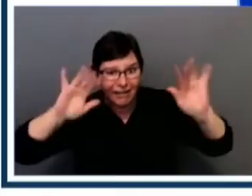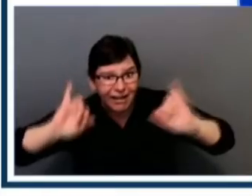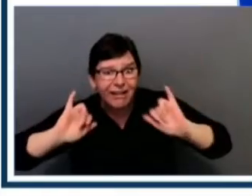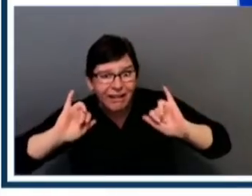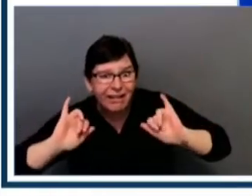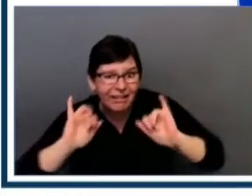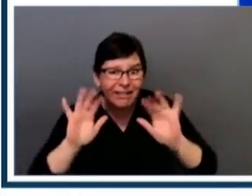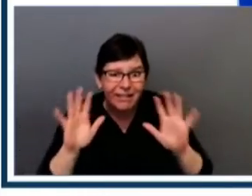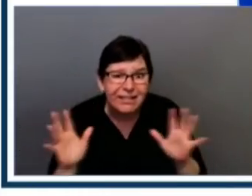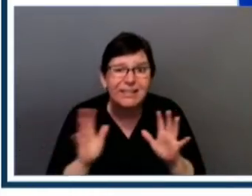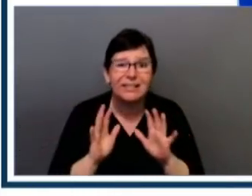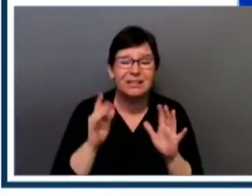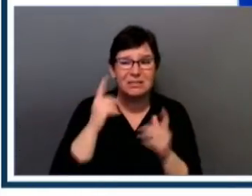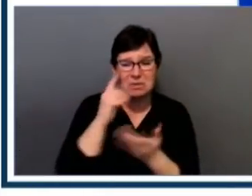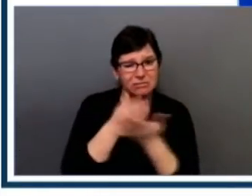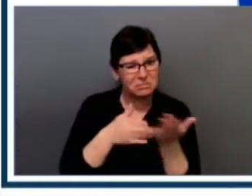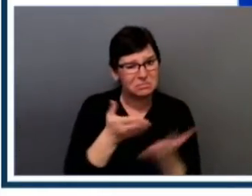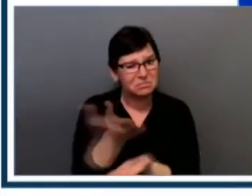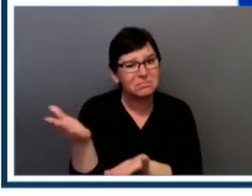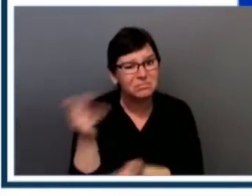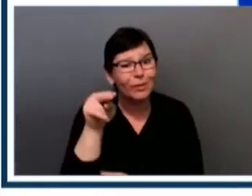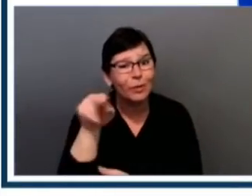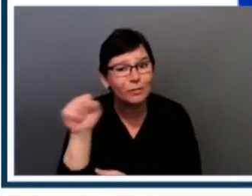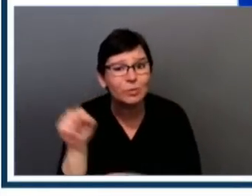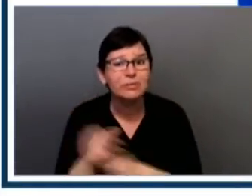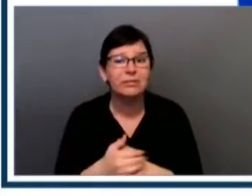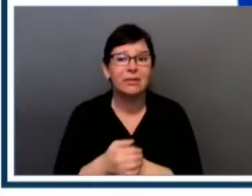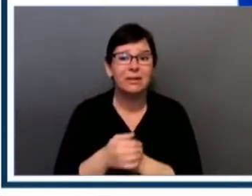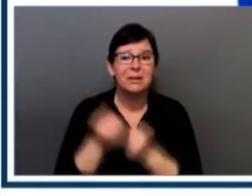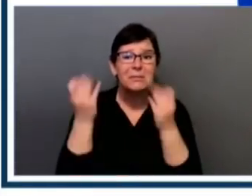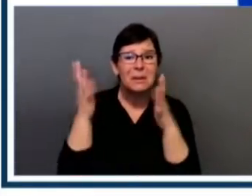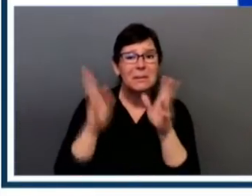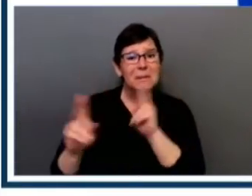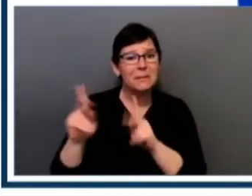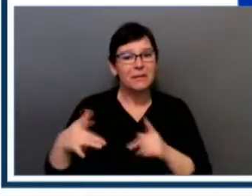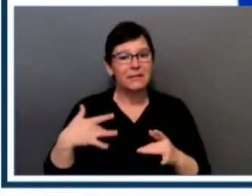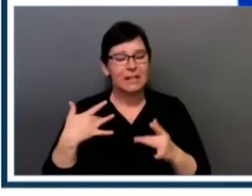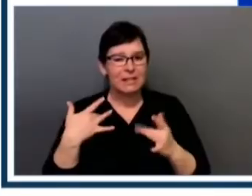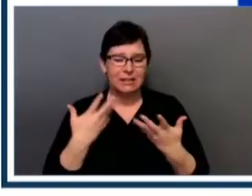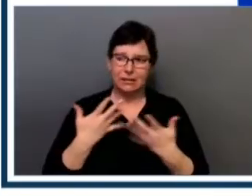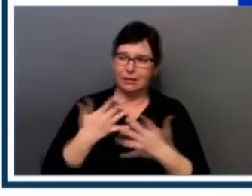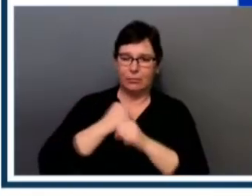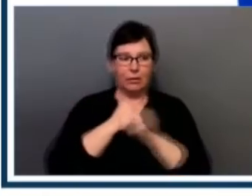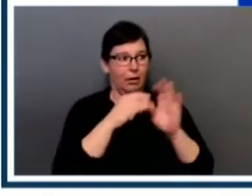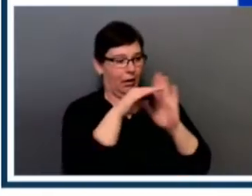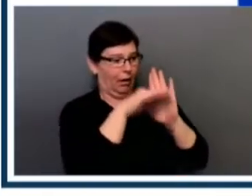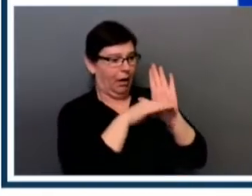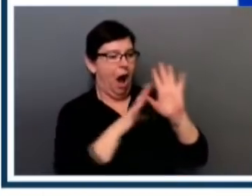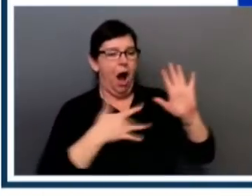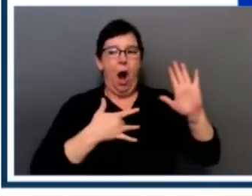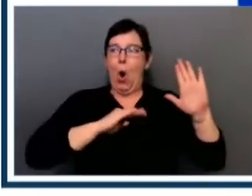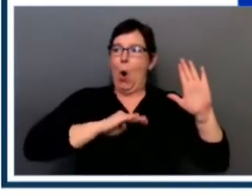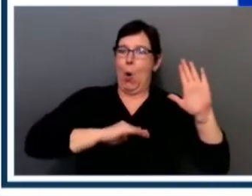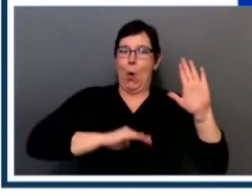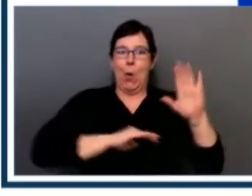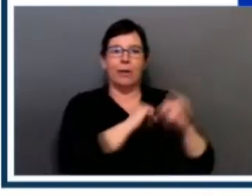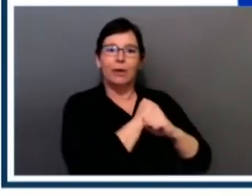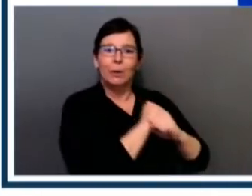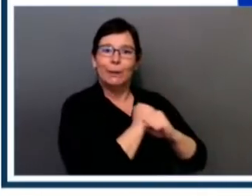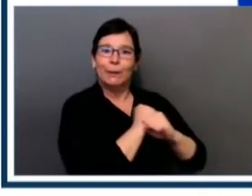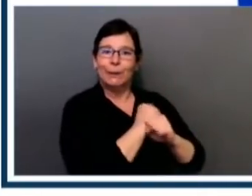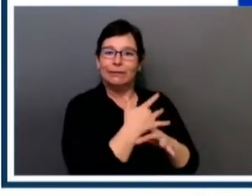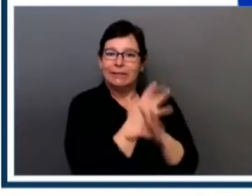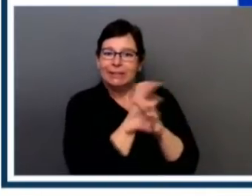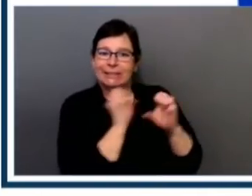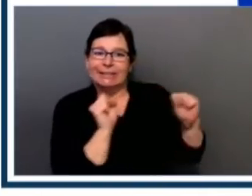restrictions, and they've seen the restrictions as the sense of security that they are and that they were meant to be. I understand that, and certainly